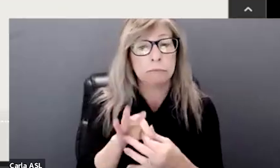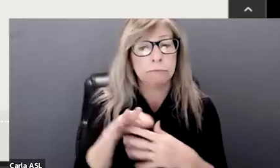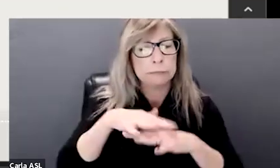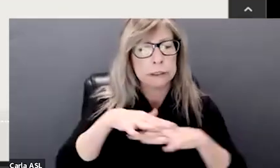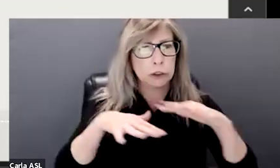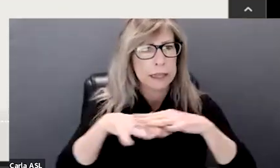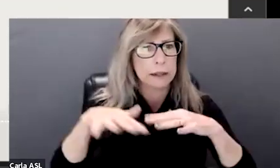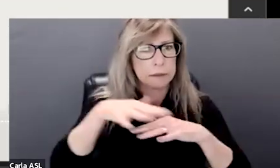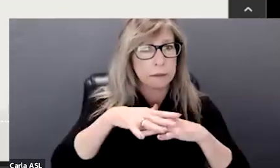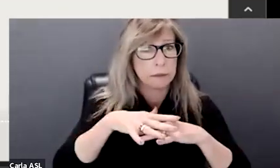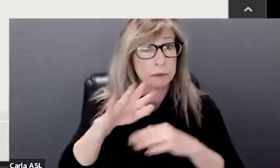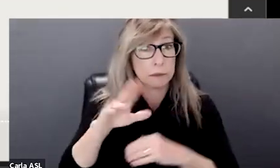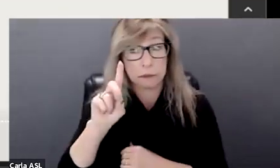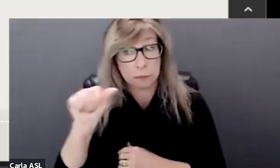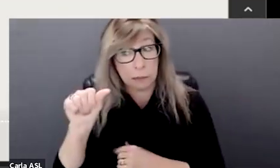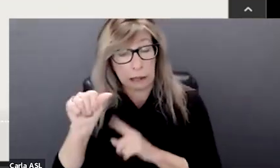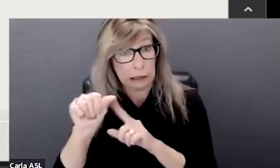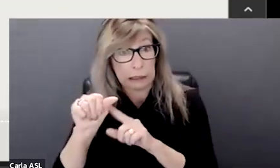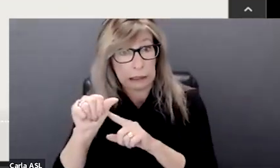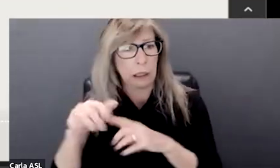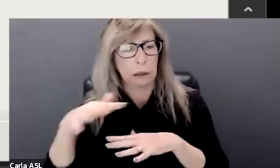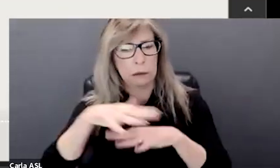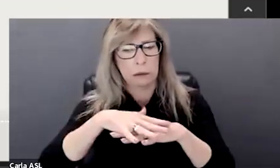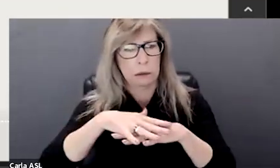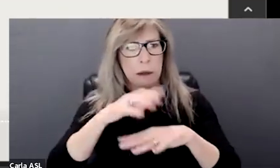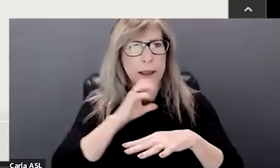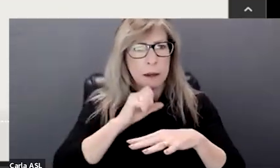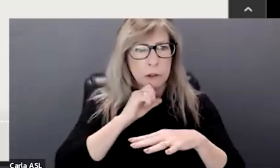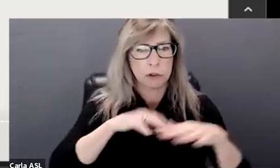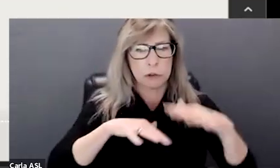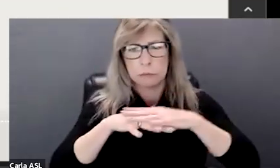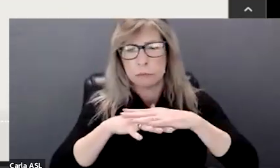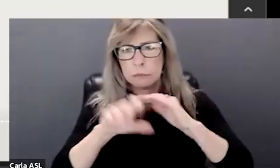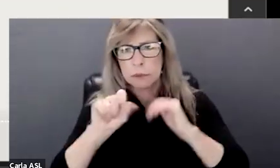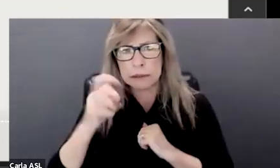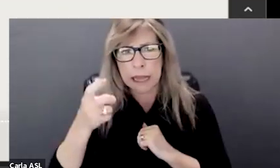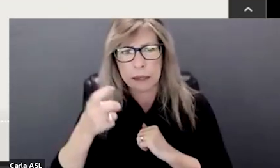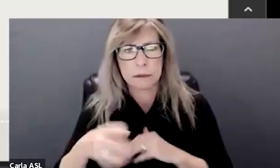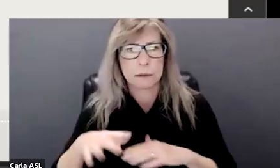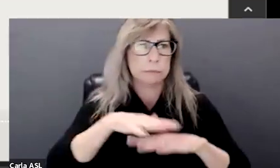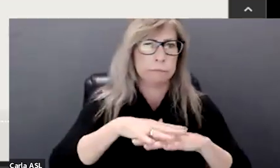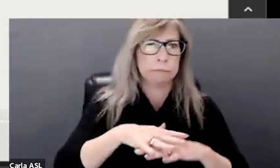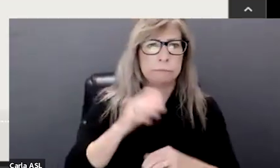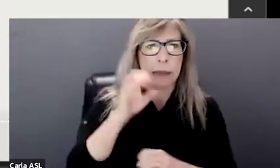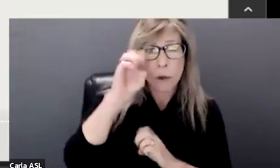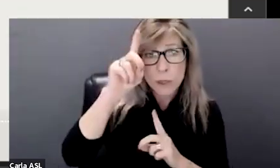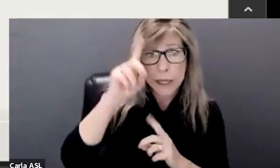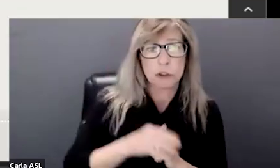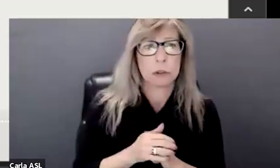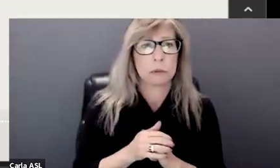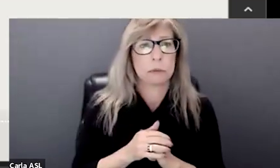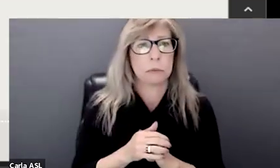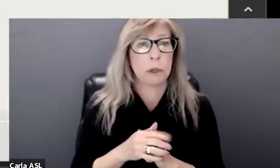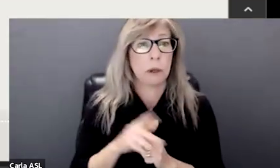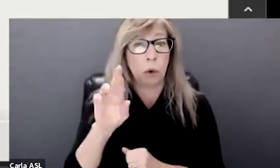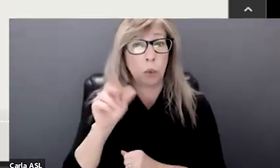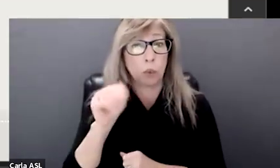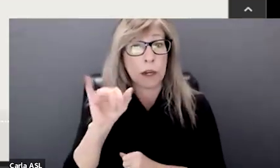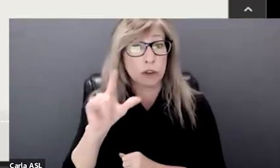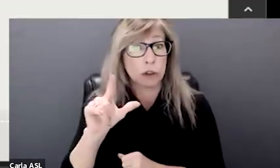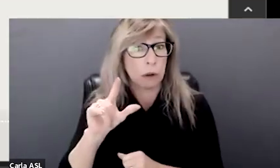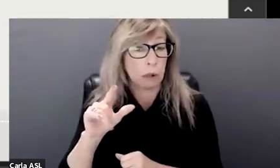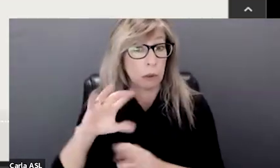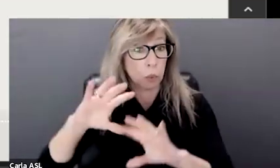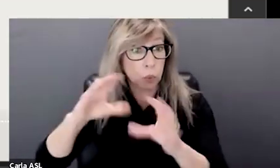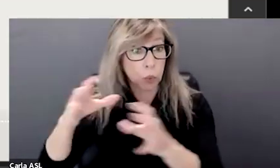disability intersects with age, sex, educational attainment, and racialized groups to influence labor market outcomes.